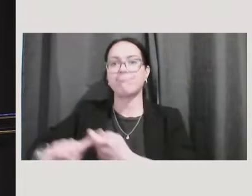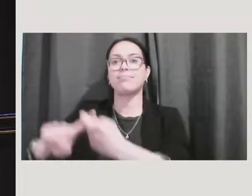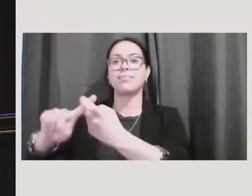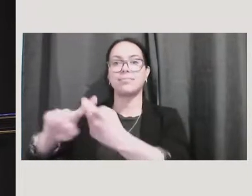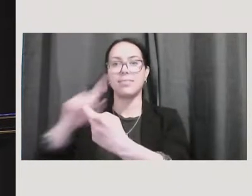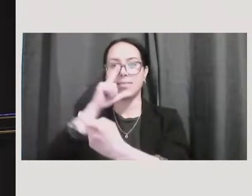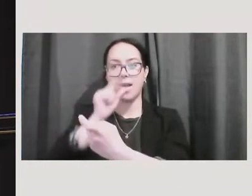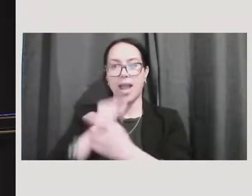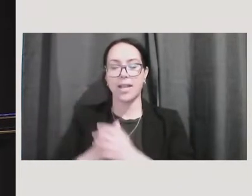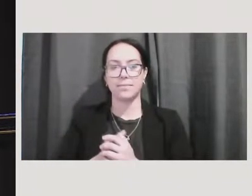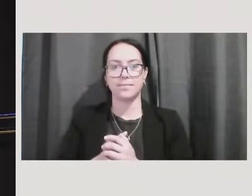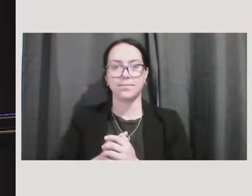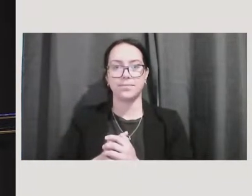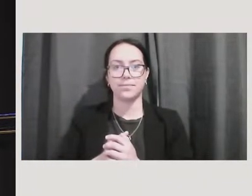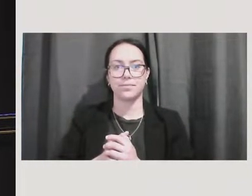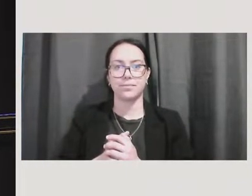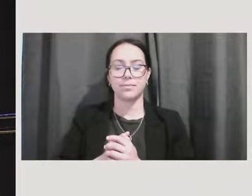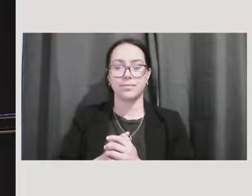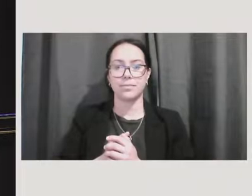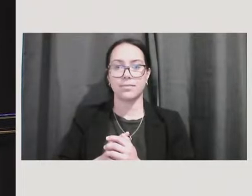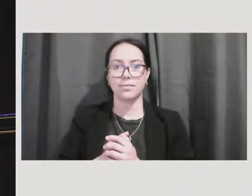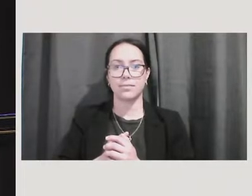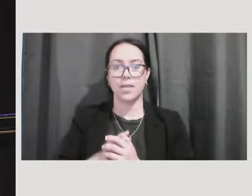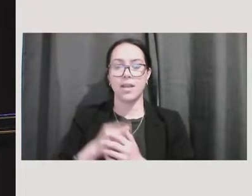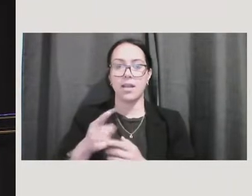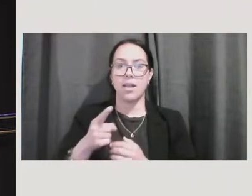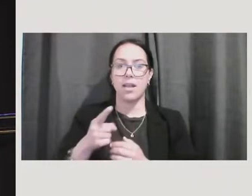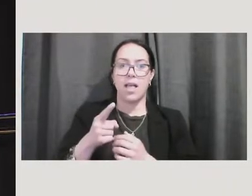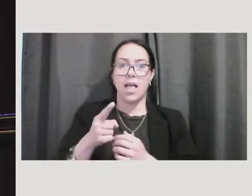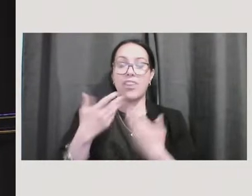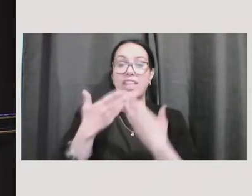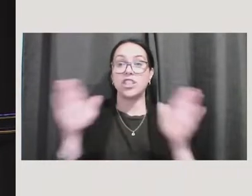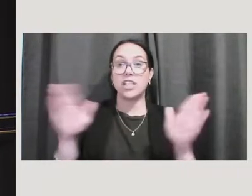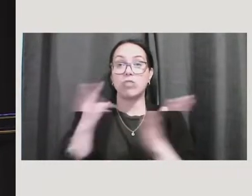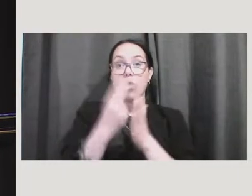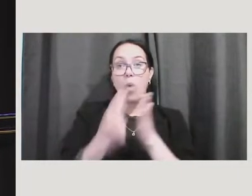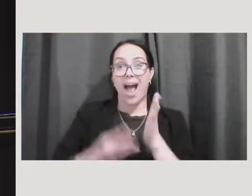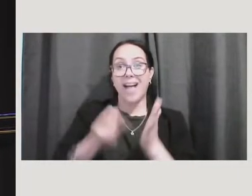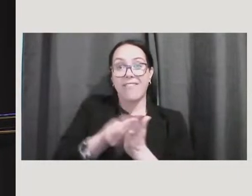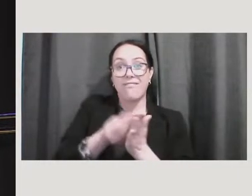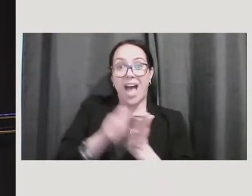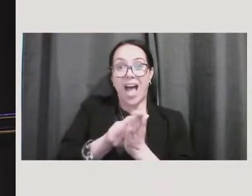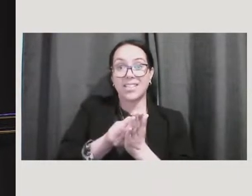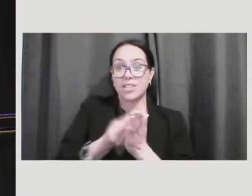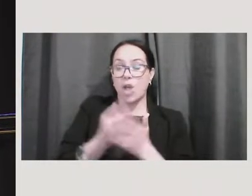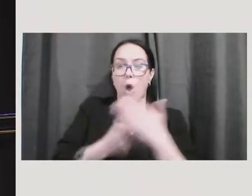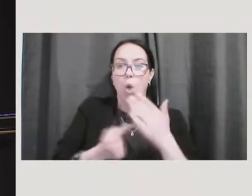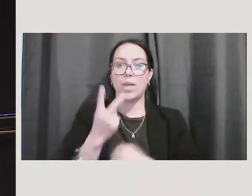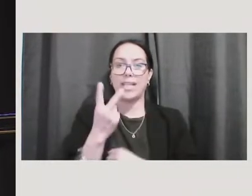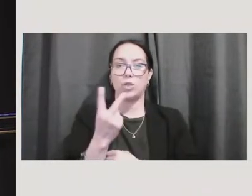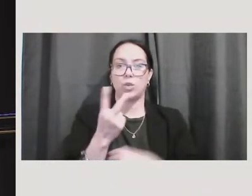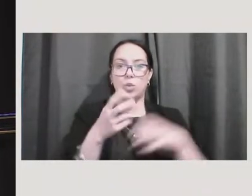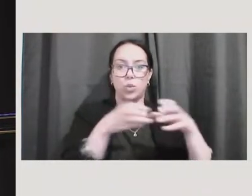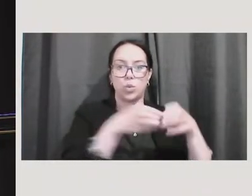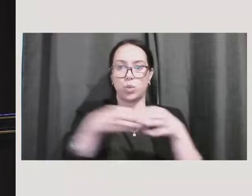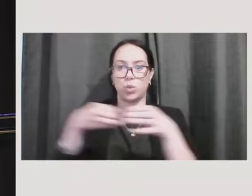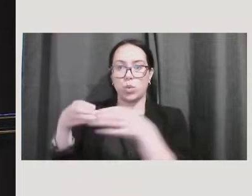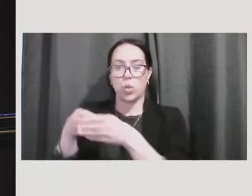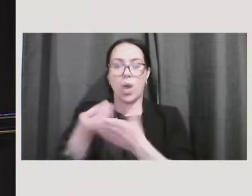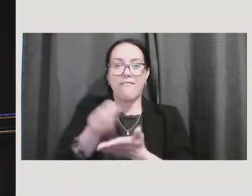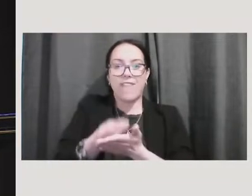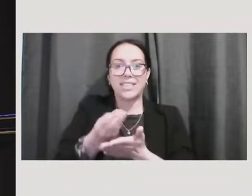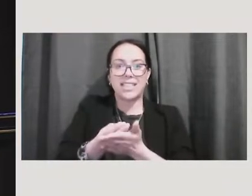were just two organizations funded from the general Arts Fund in 2006. that's today's equivalent of Tortura and